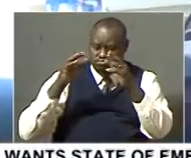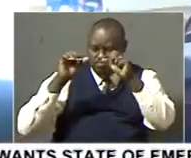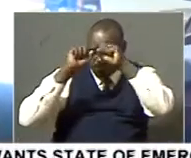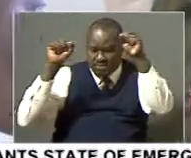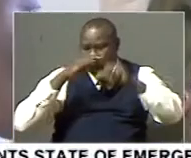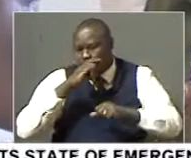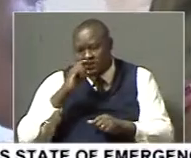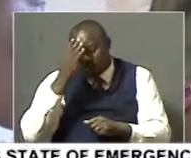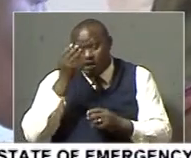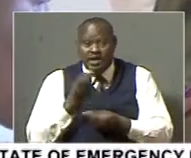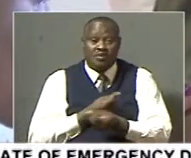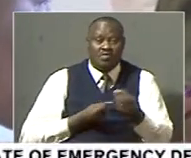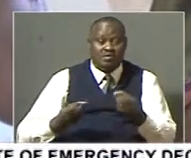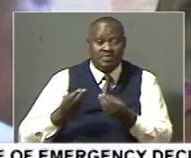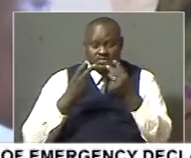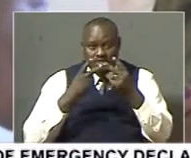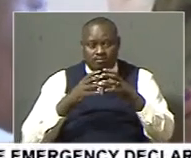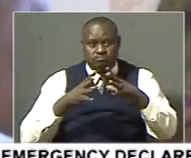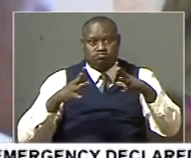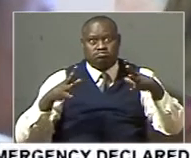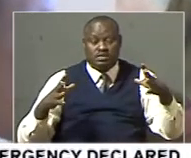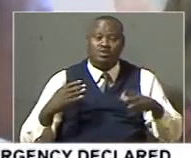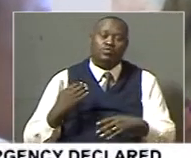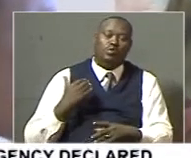economic development the country has undergone since the